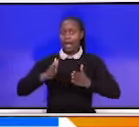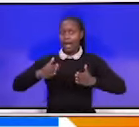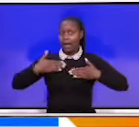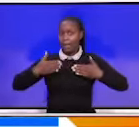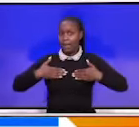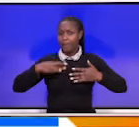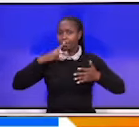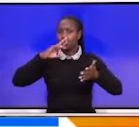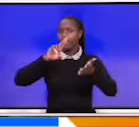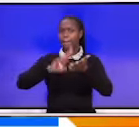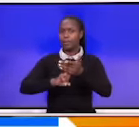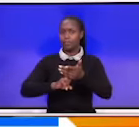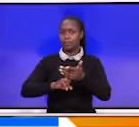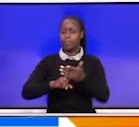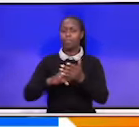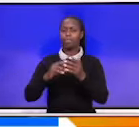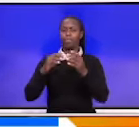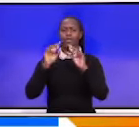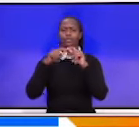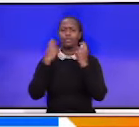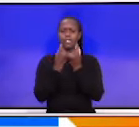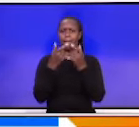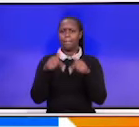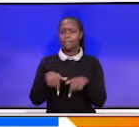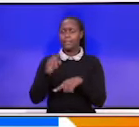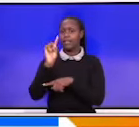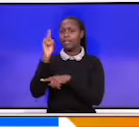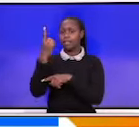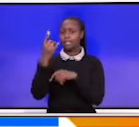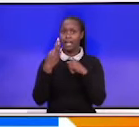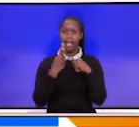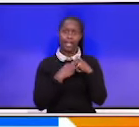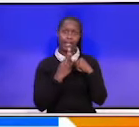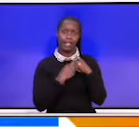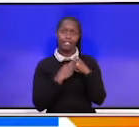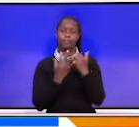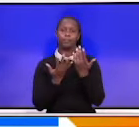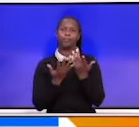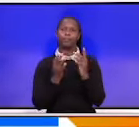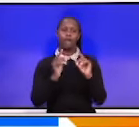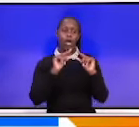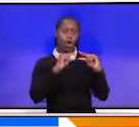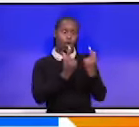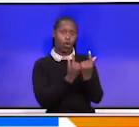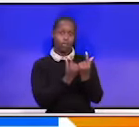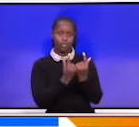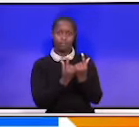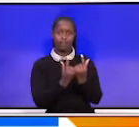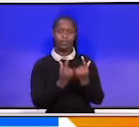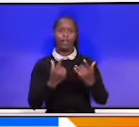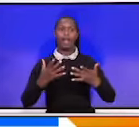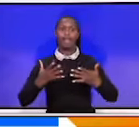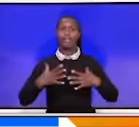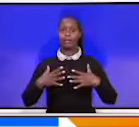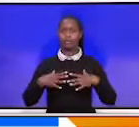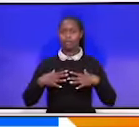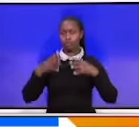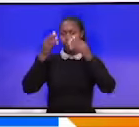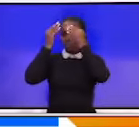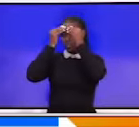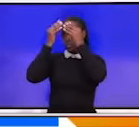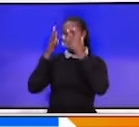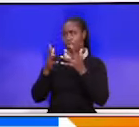this congregation that the first 8 cohort of the people, of our students that